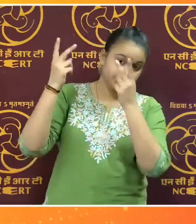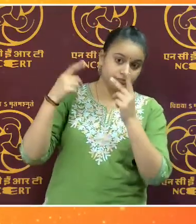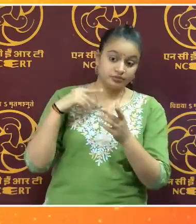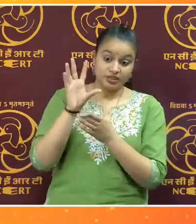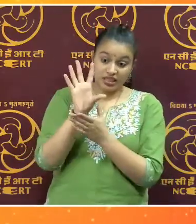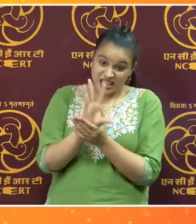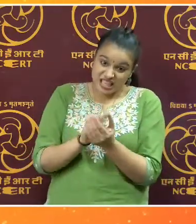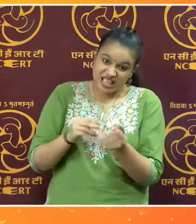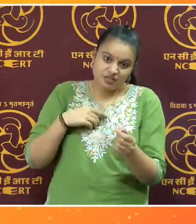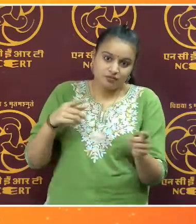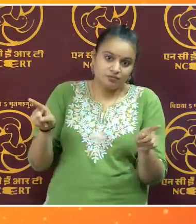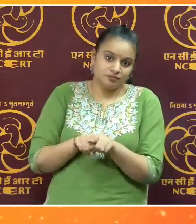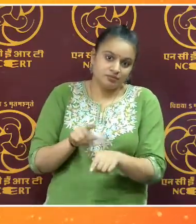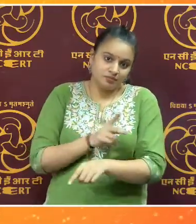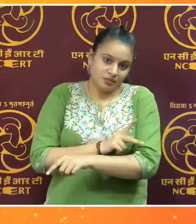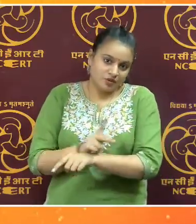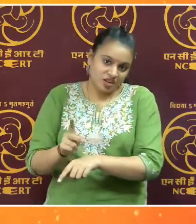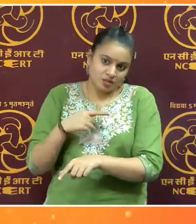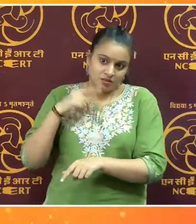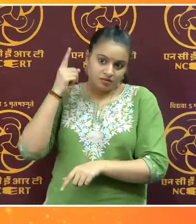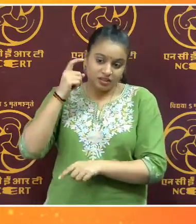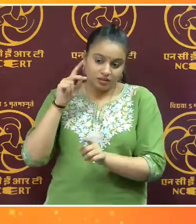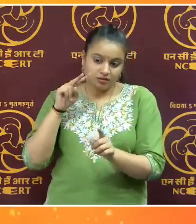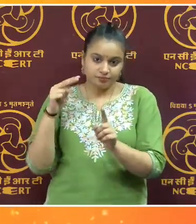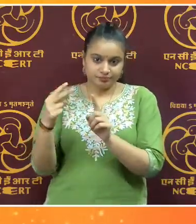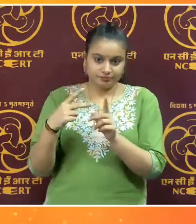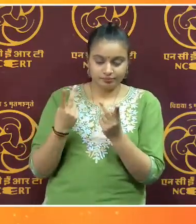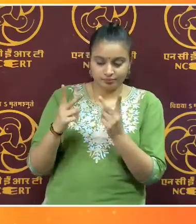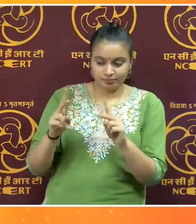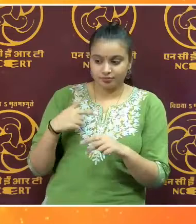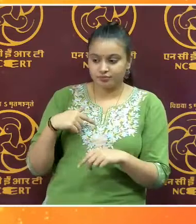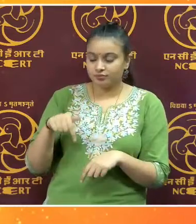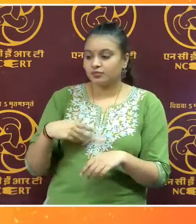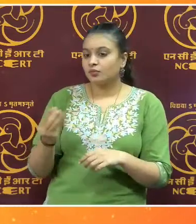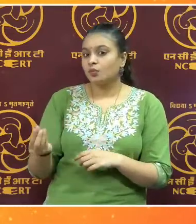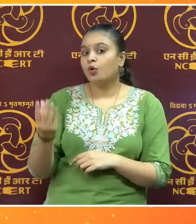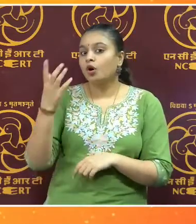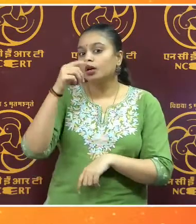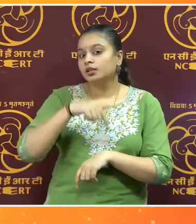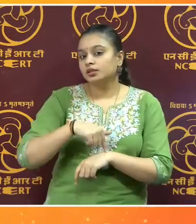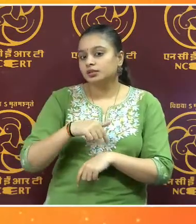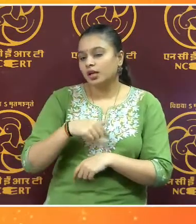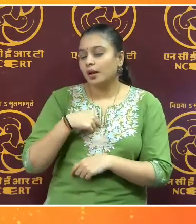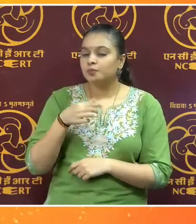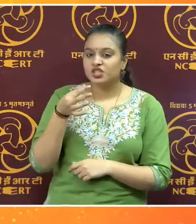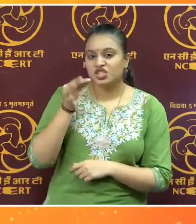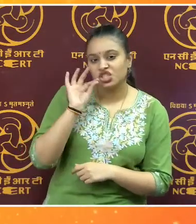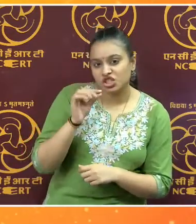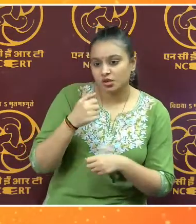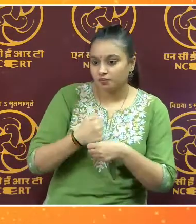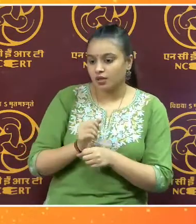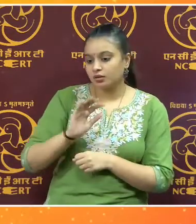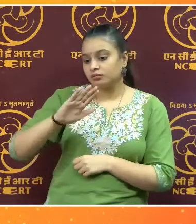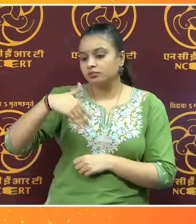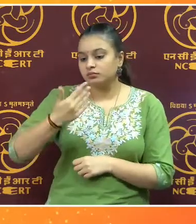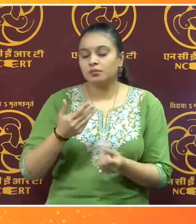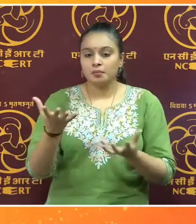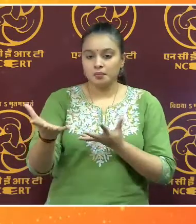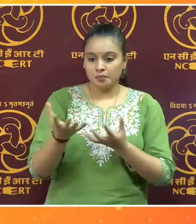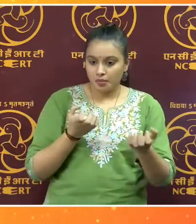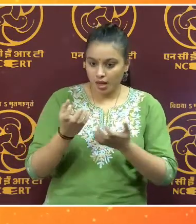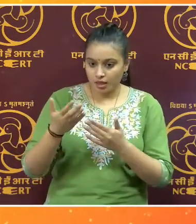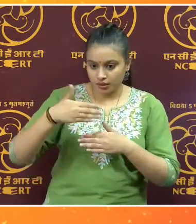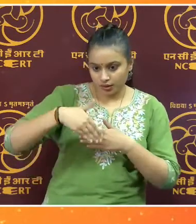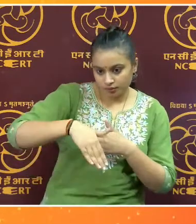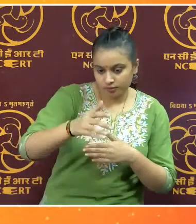thief. So he's just thinking on different perspective. He's saying, now in the morning I can make the tea, then after that I'll go to the market to buy the